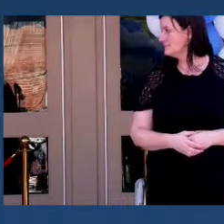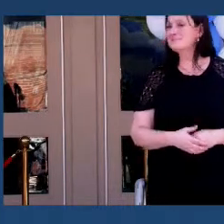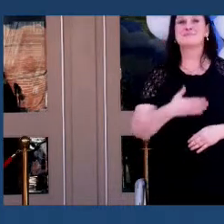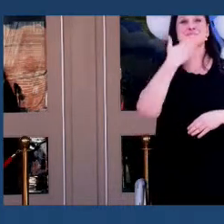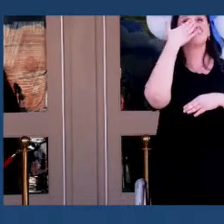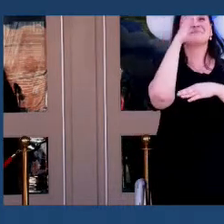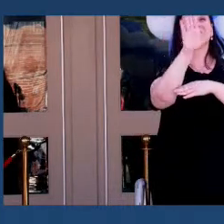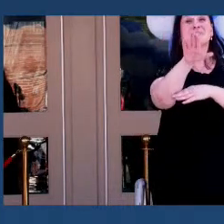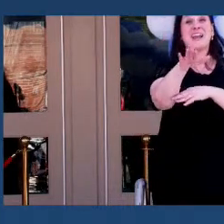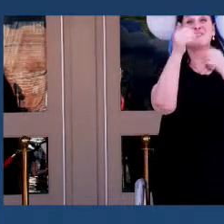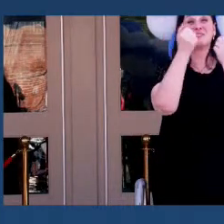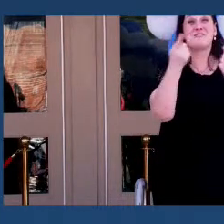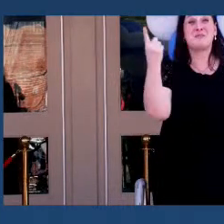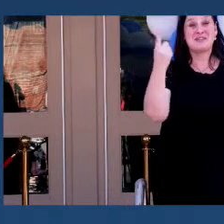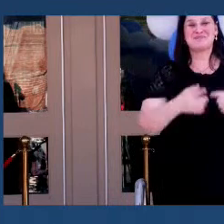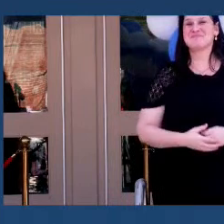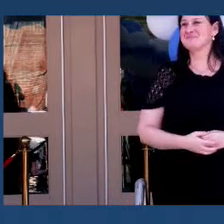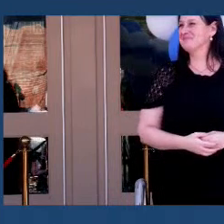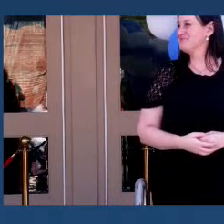Good afternoon, everyone.